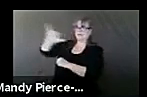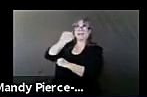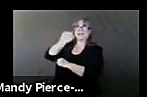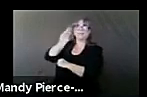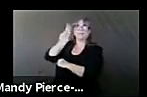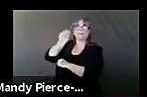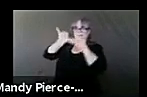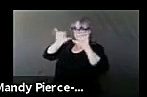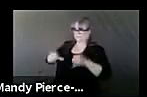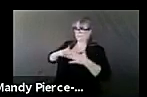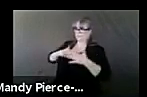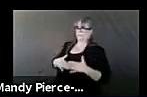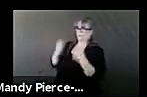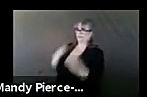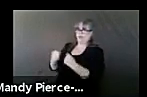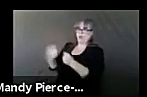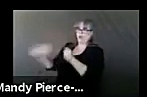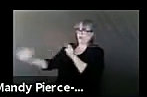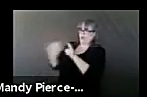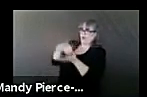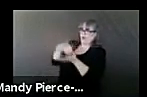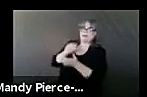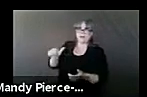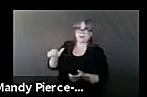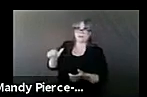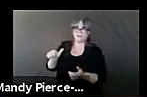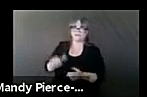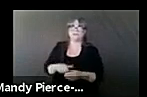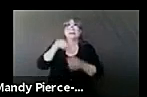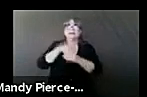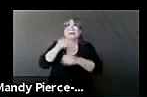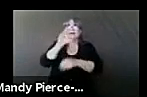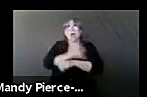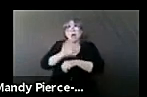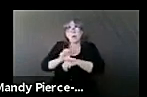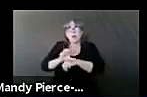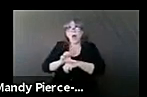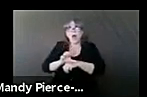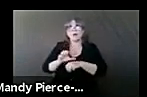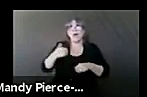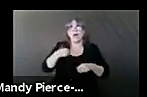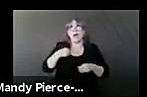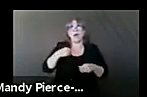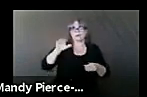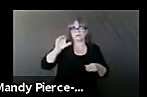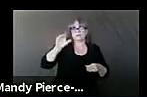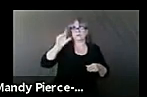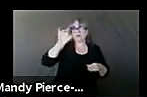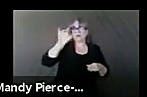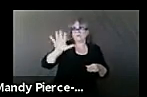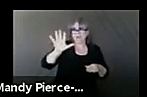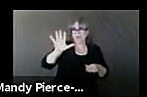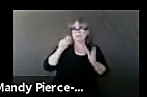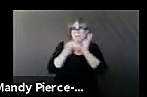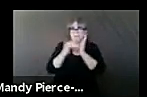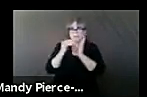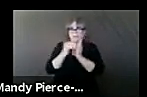this epidemic. But these numbers do indicate widespread community transmission within the